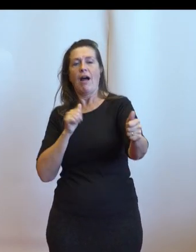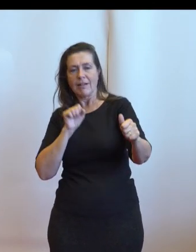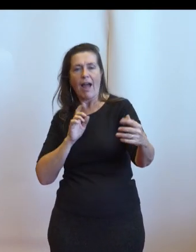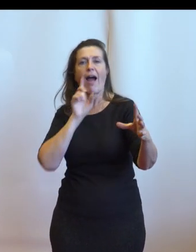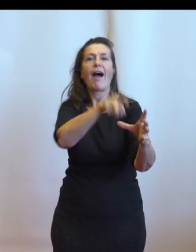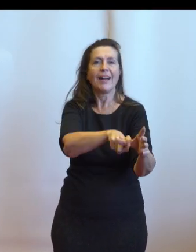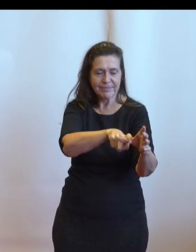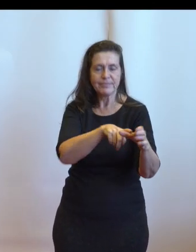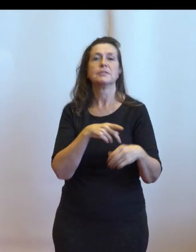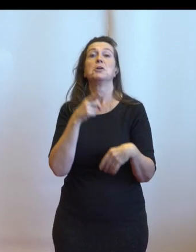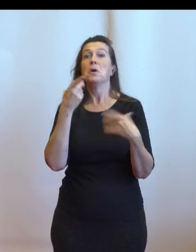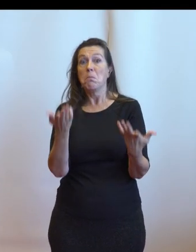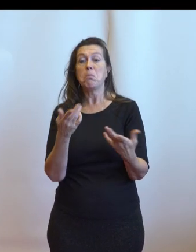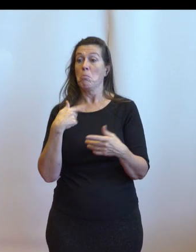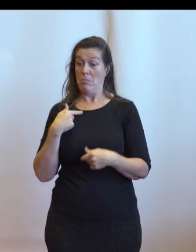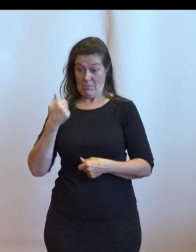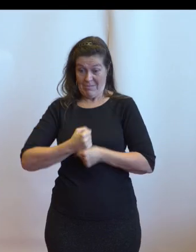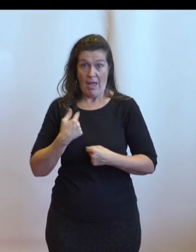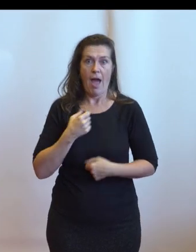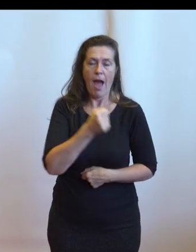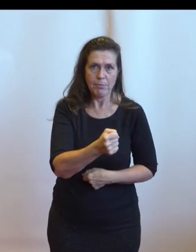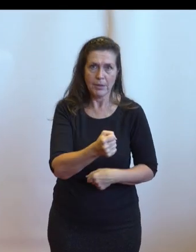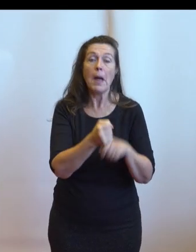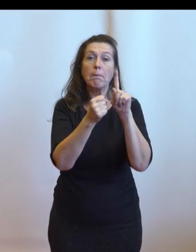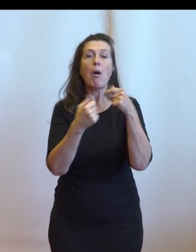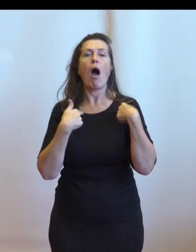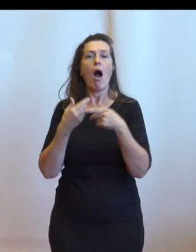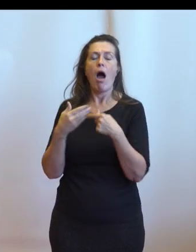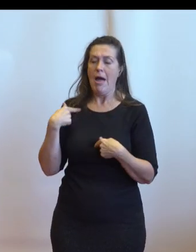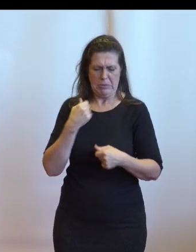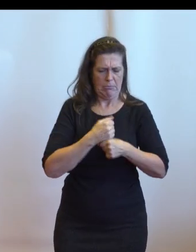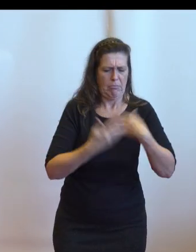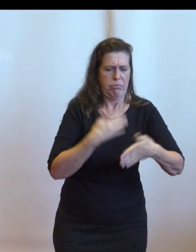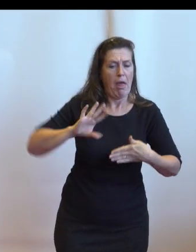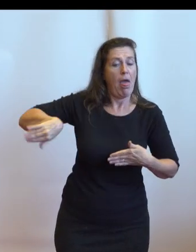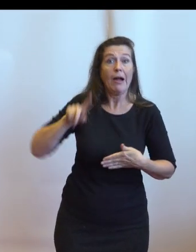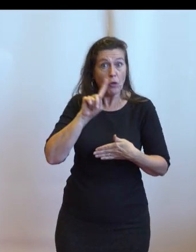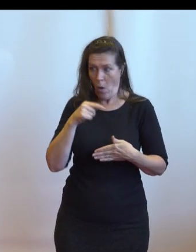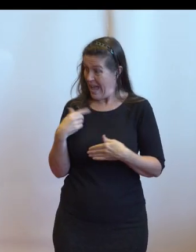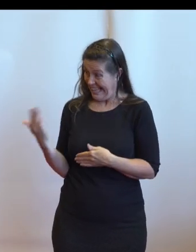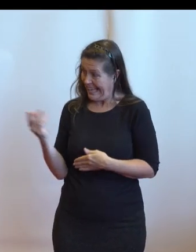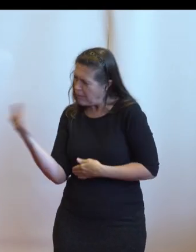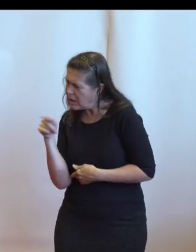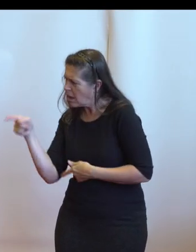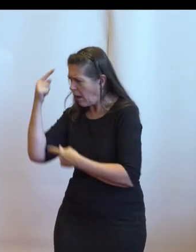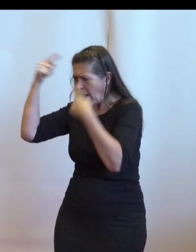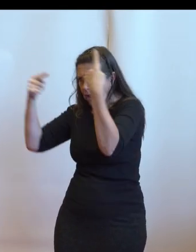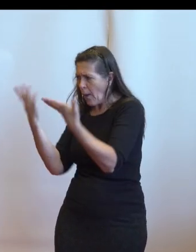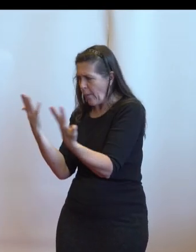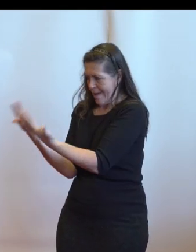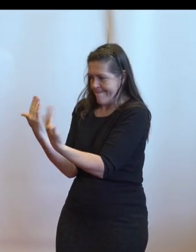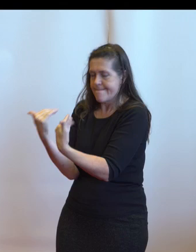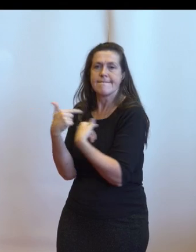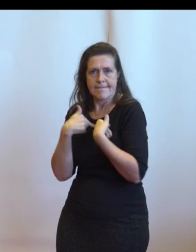with our employees, but more than anything, we need to do it with the employees themselves. And I think that has been the success of each of these